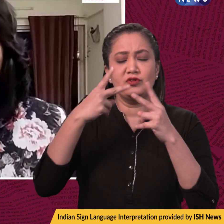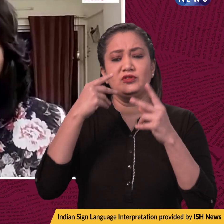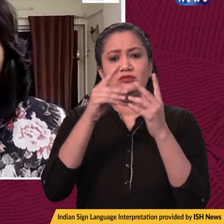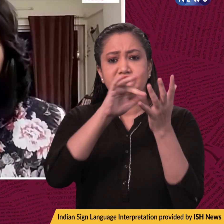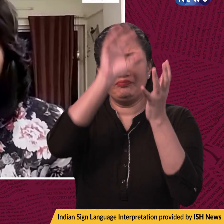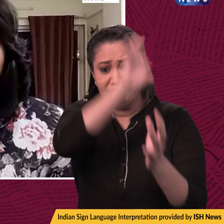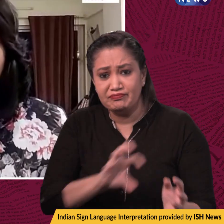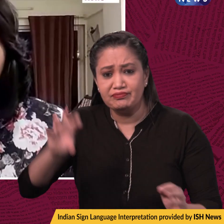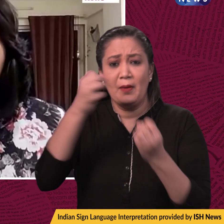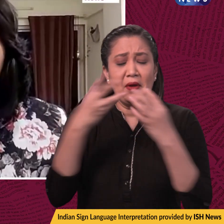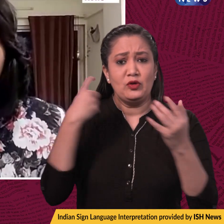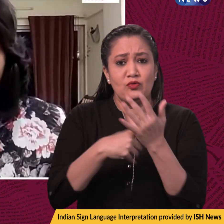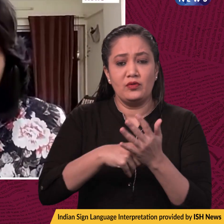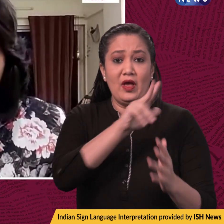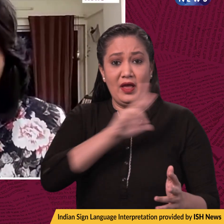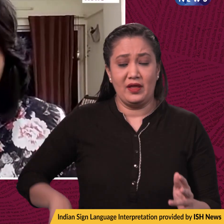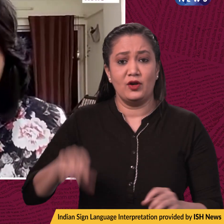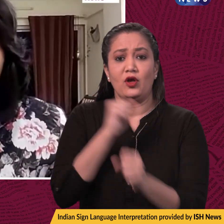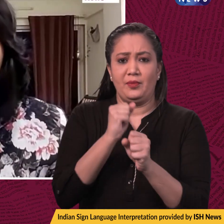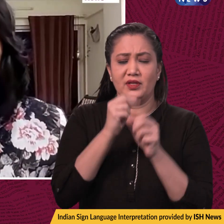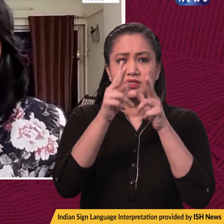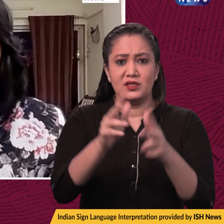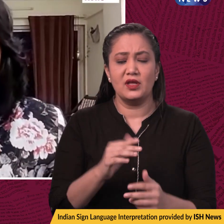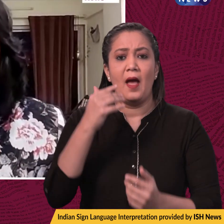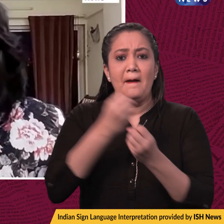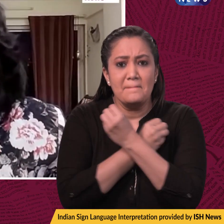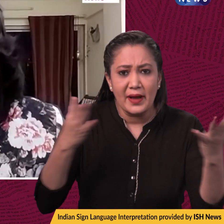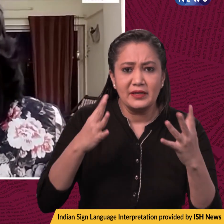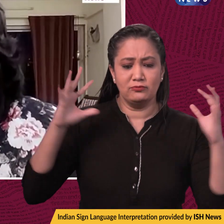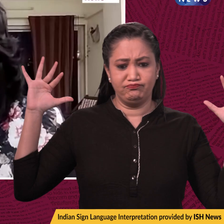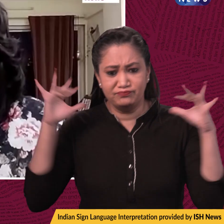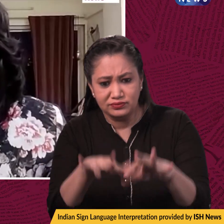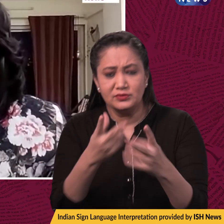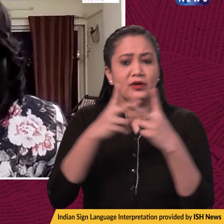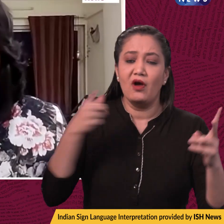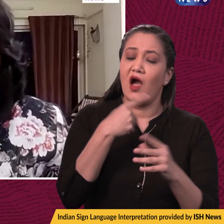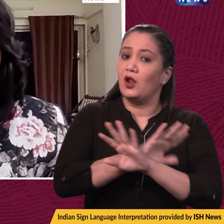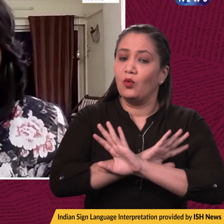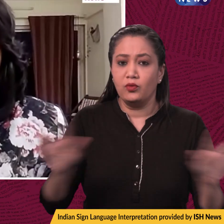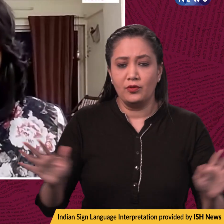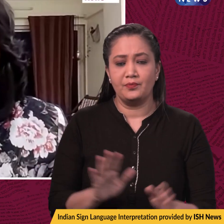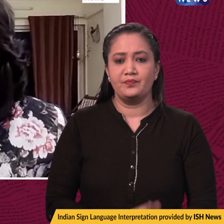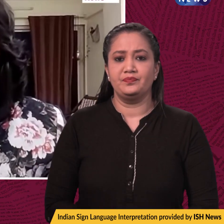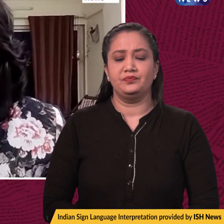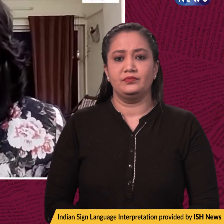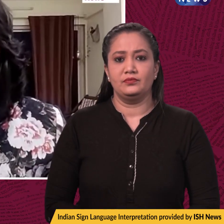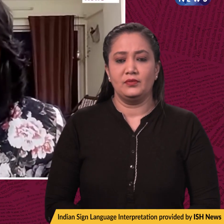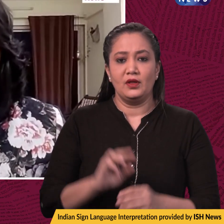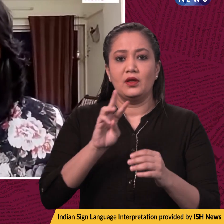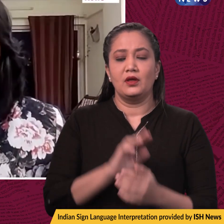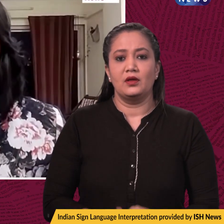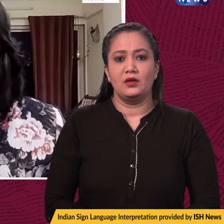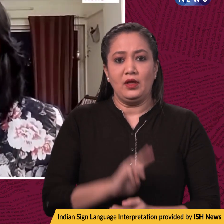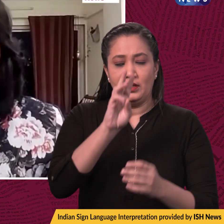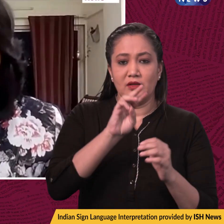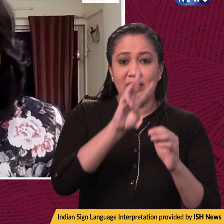from several states. For instance, Karnataka government has said that no parties or mass gatherings will take place in the state from